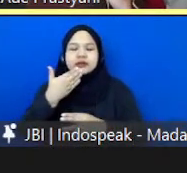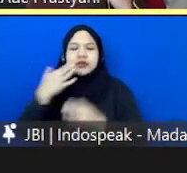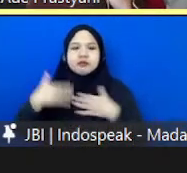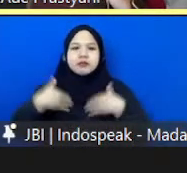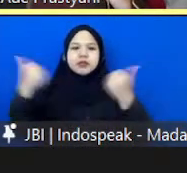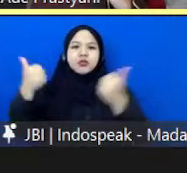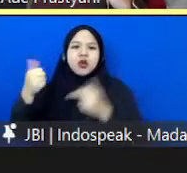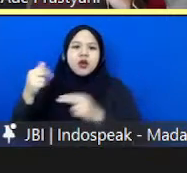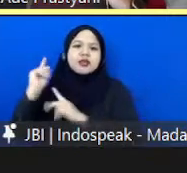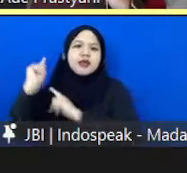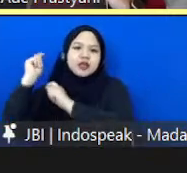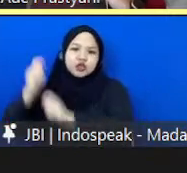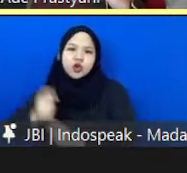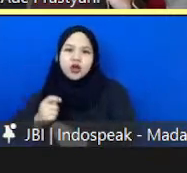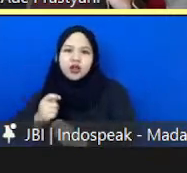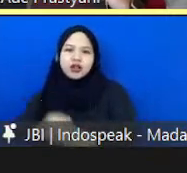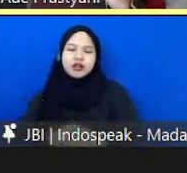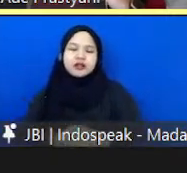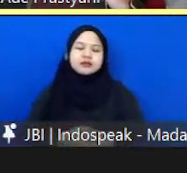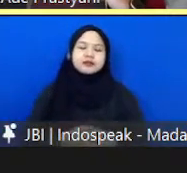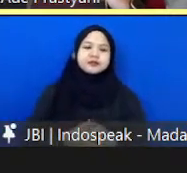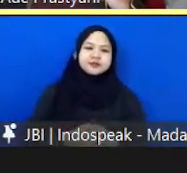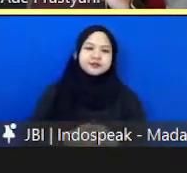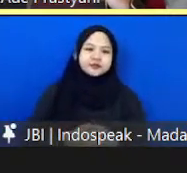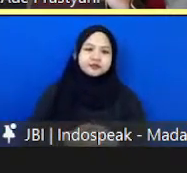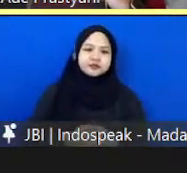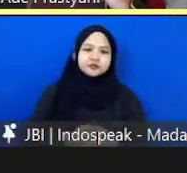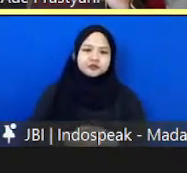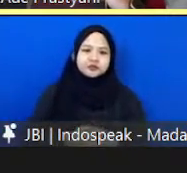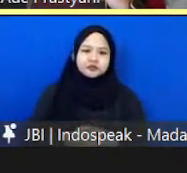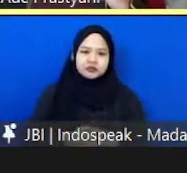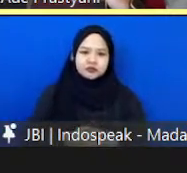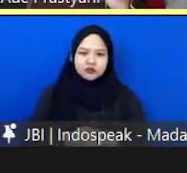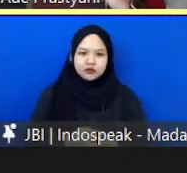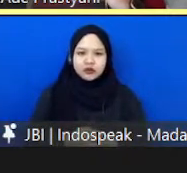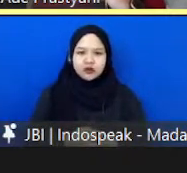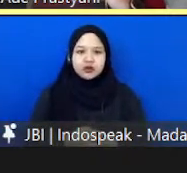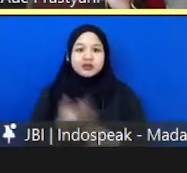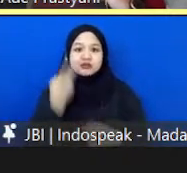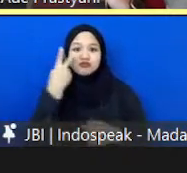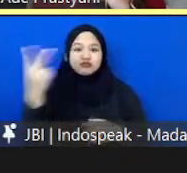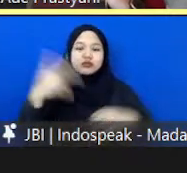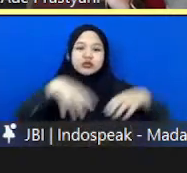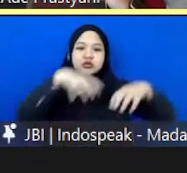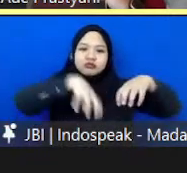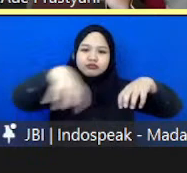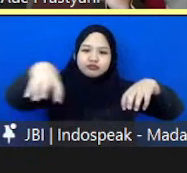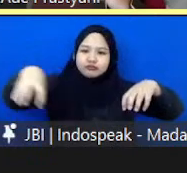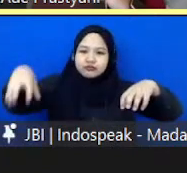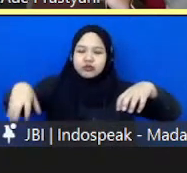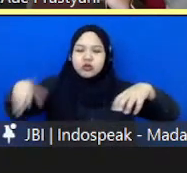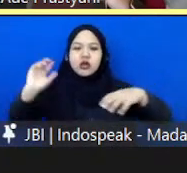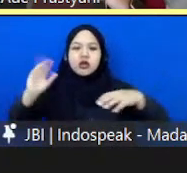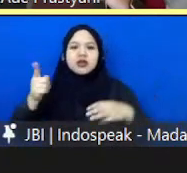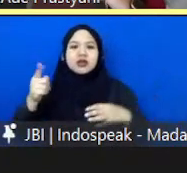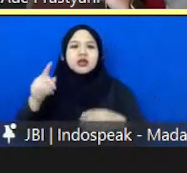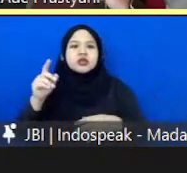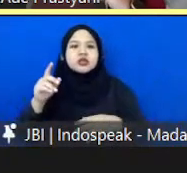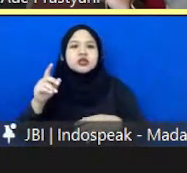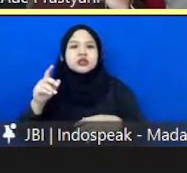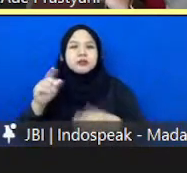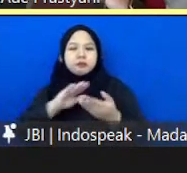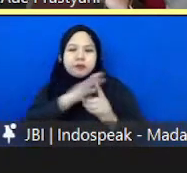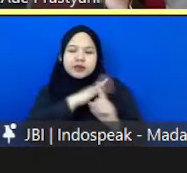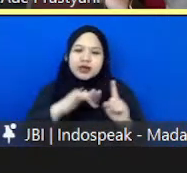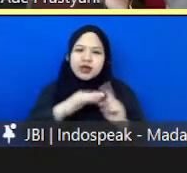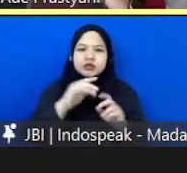For a long time, the geographic and class-based inequality of care really shaped the imagining of mental health care in the Indonesian society.